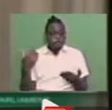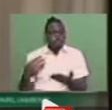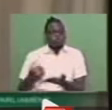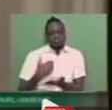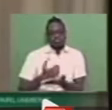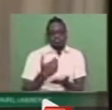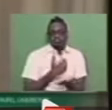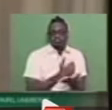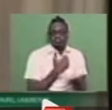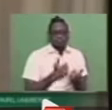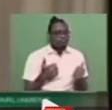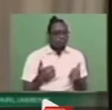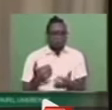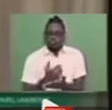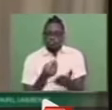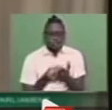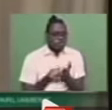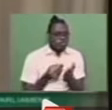workers